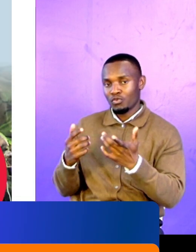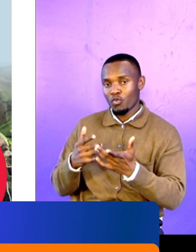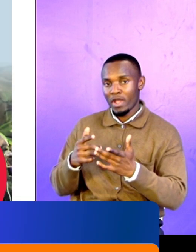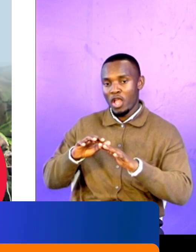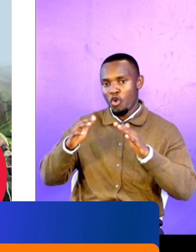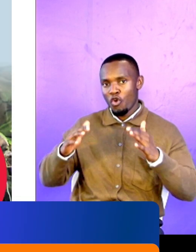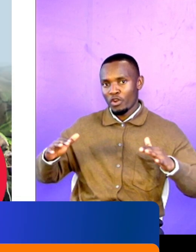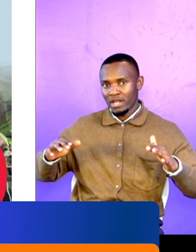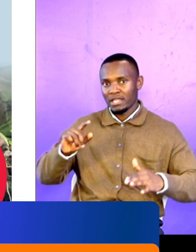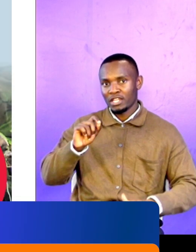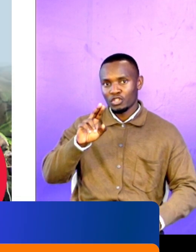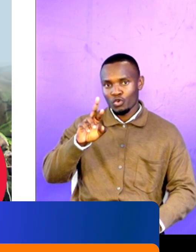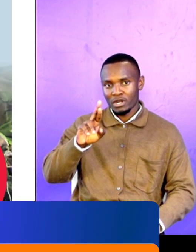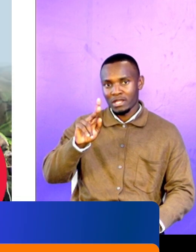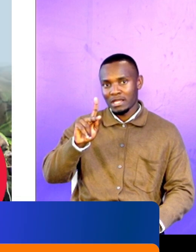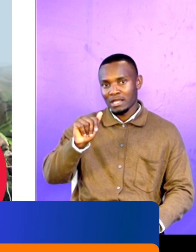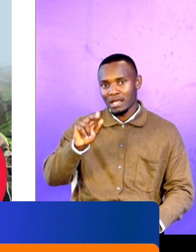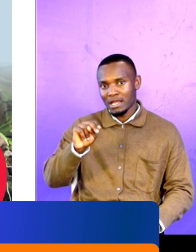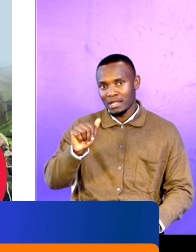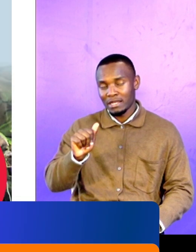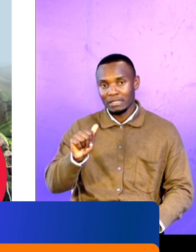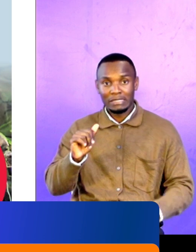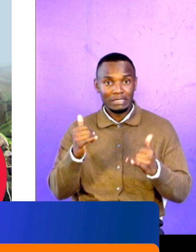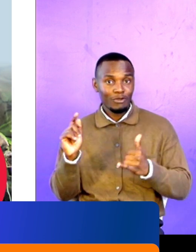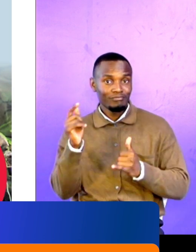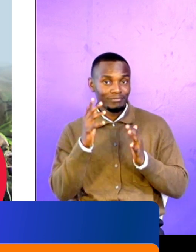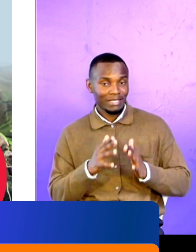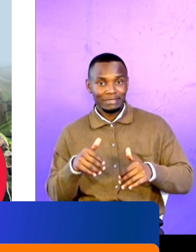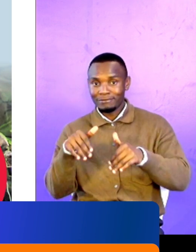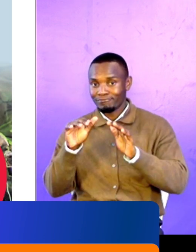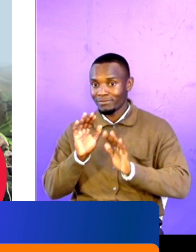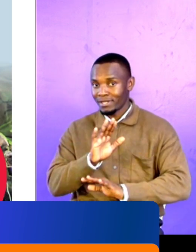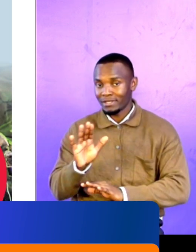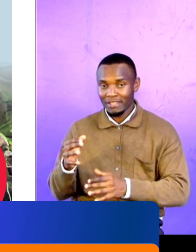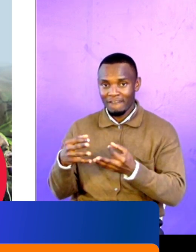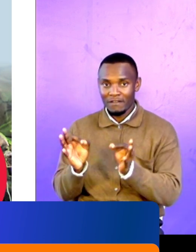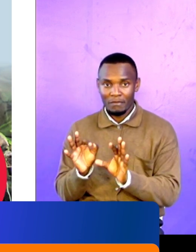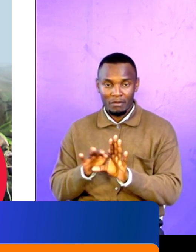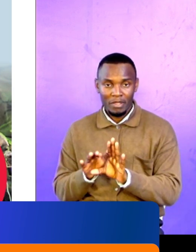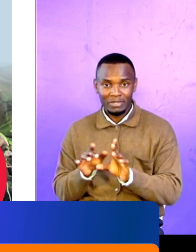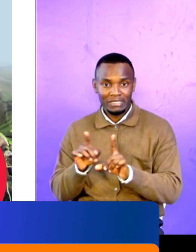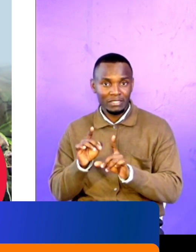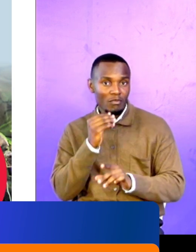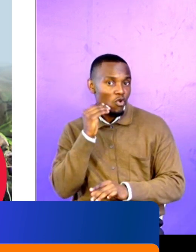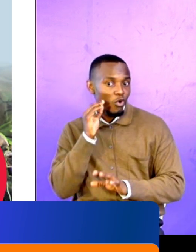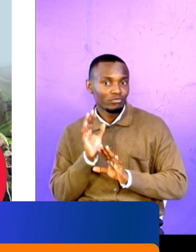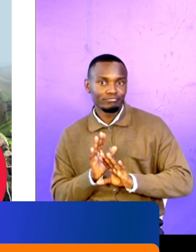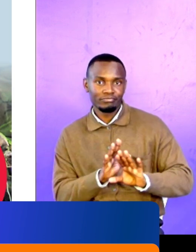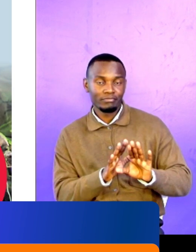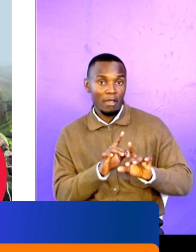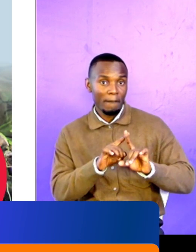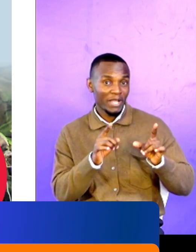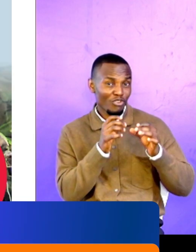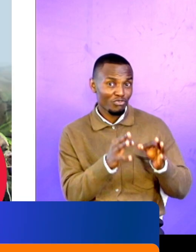to bury their dead and abandon their homes as the officials looks away. Now, the president is keen